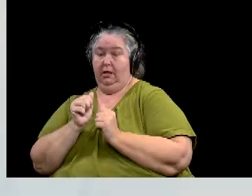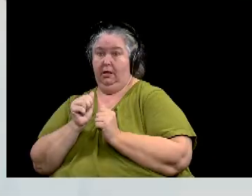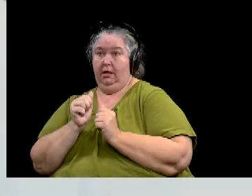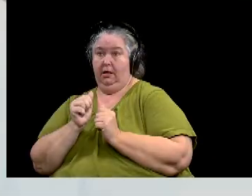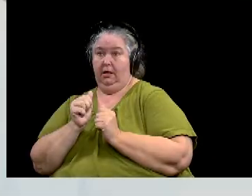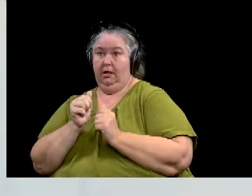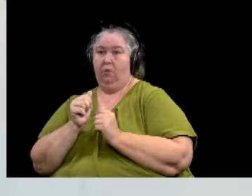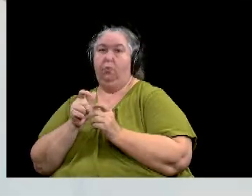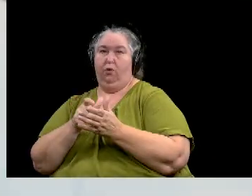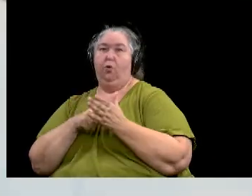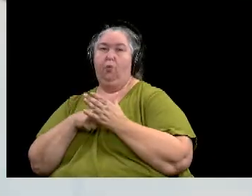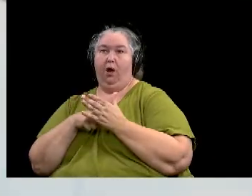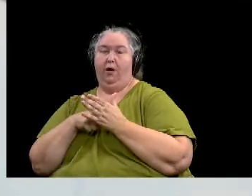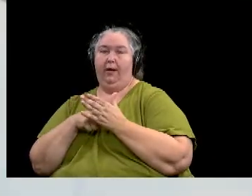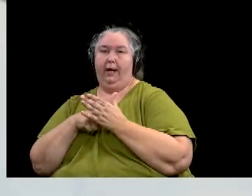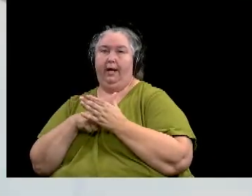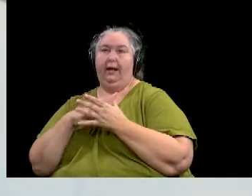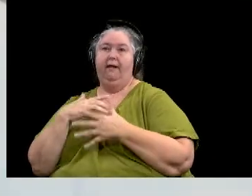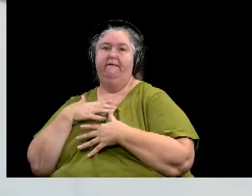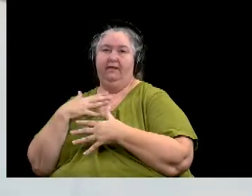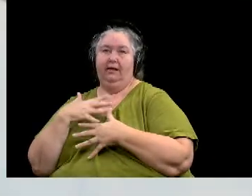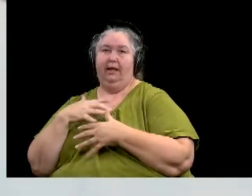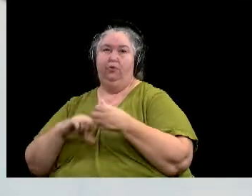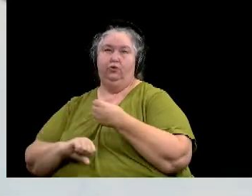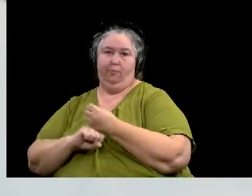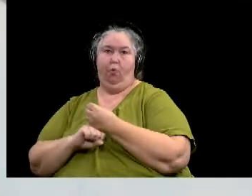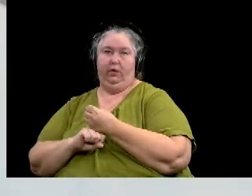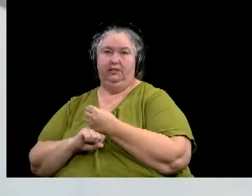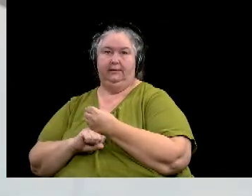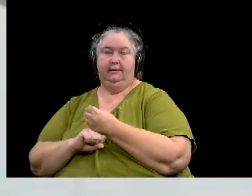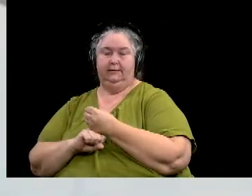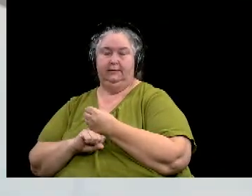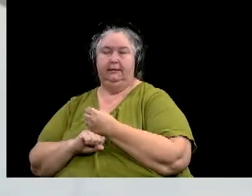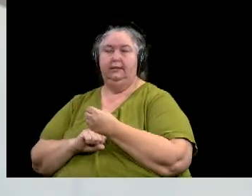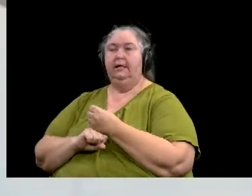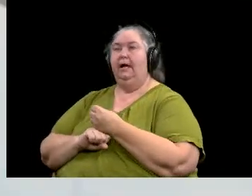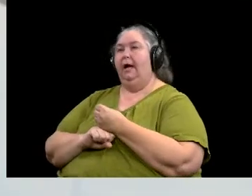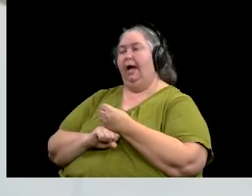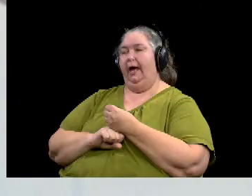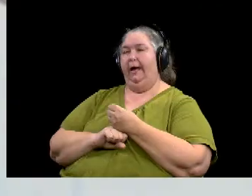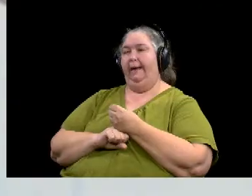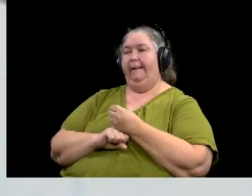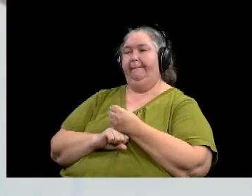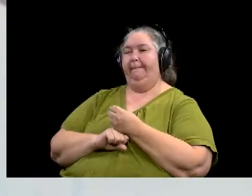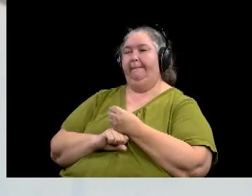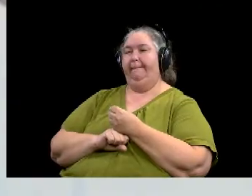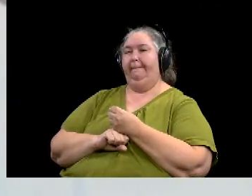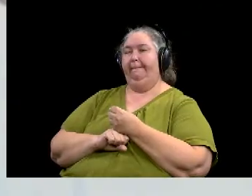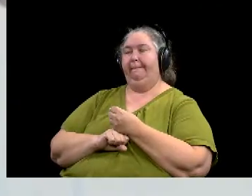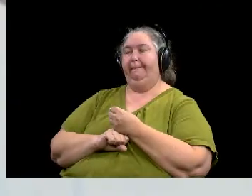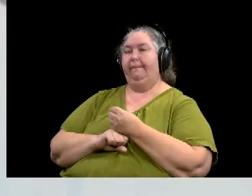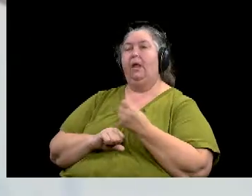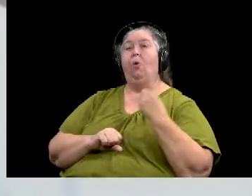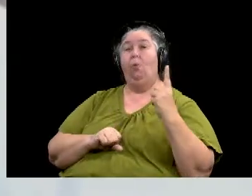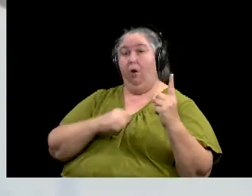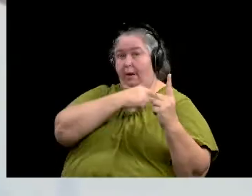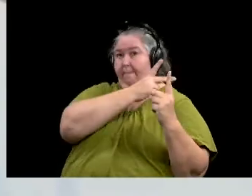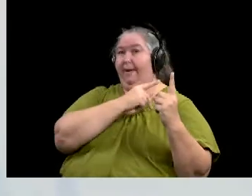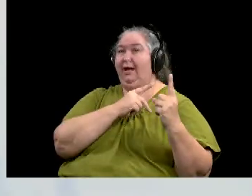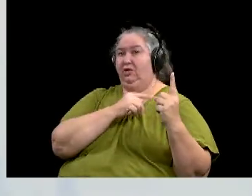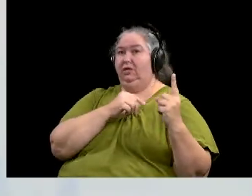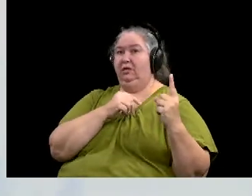support. There's also one patient who has been hospitalized with the flu, which does signal